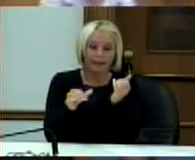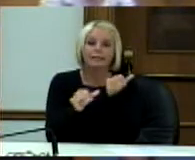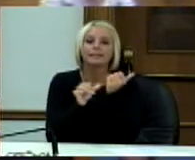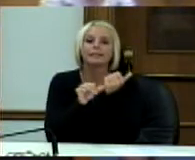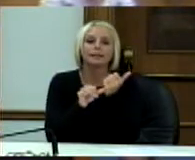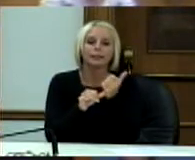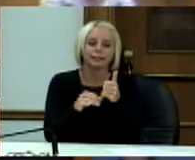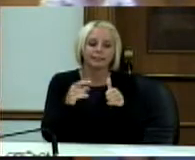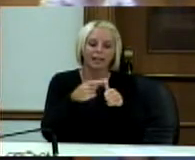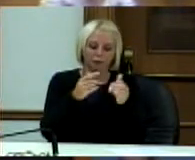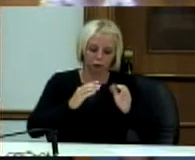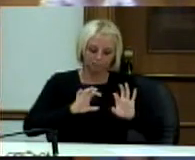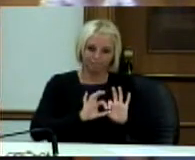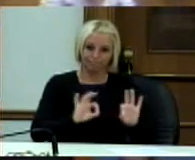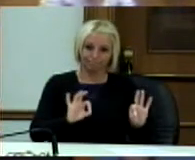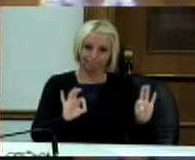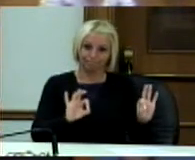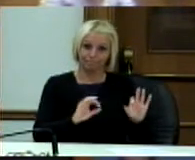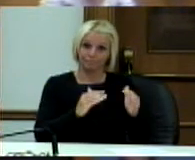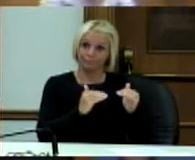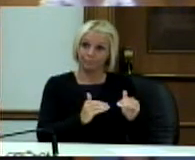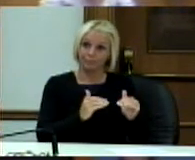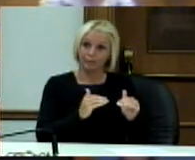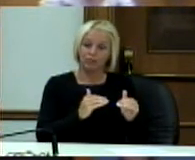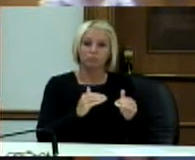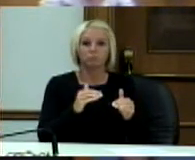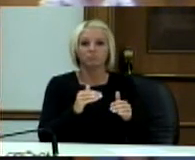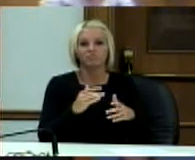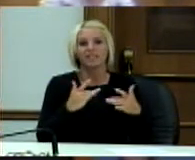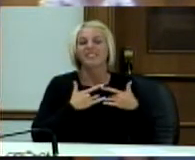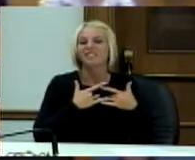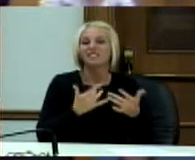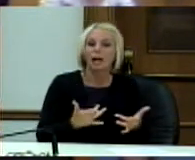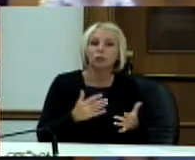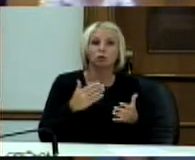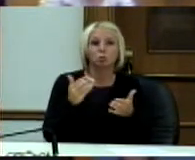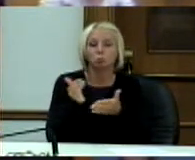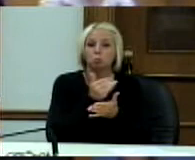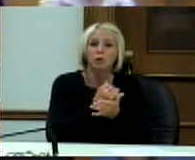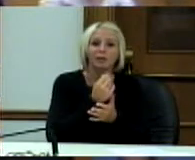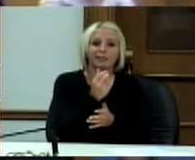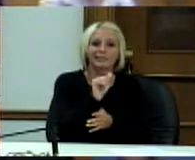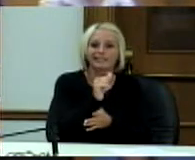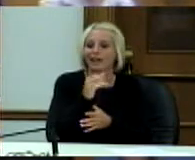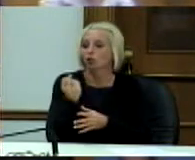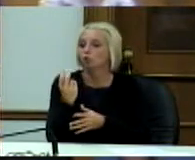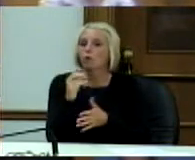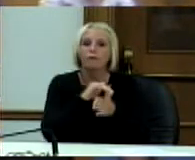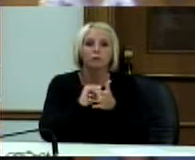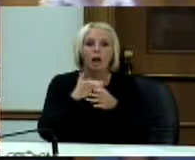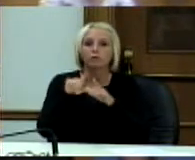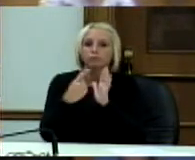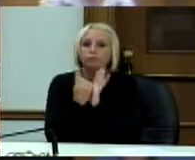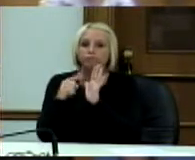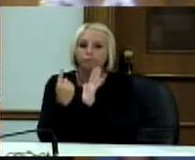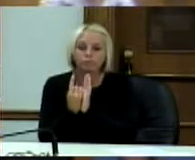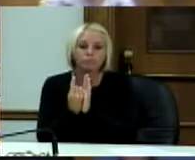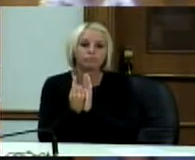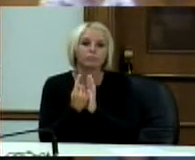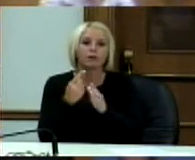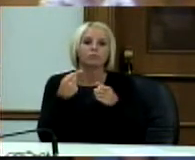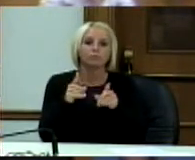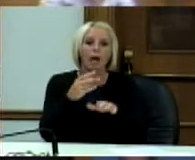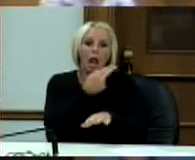first rung of the ladder. They typically make about $10 to $12 an hour in long-term care facilities or